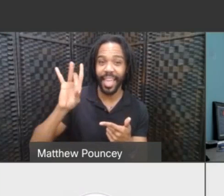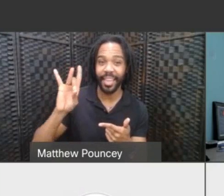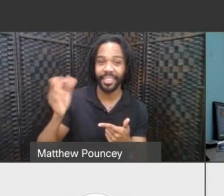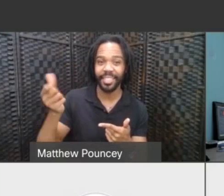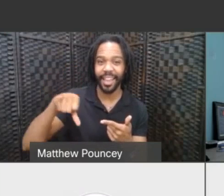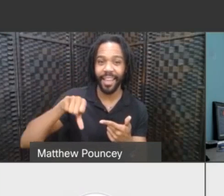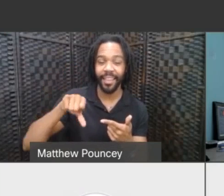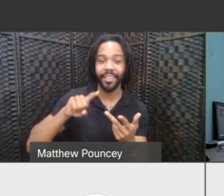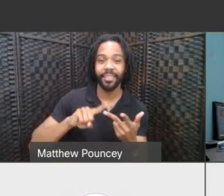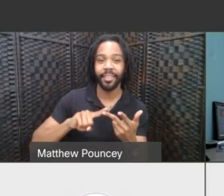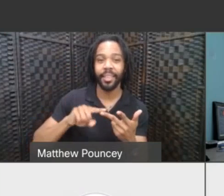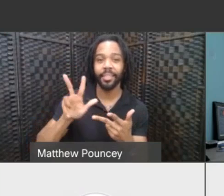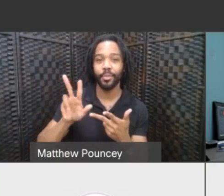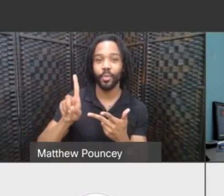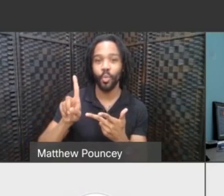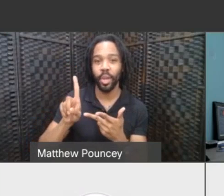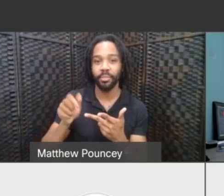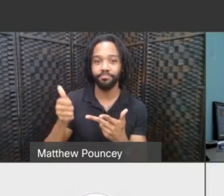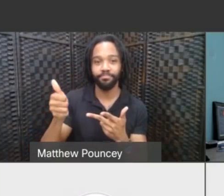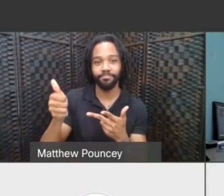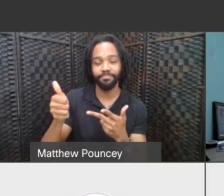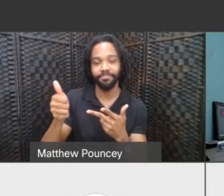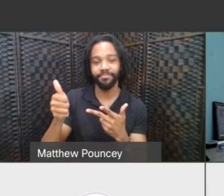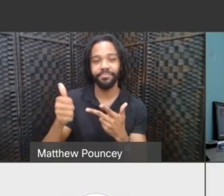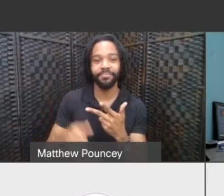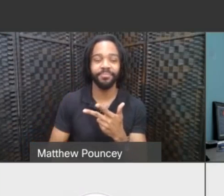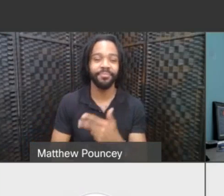denied and 31 have been granted.